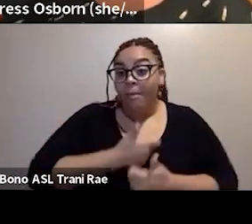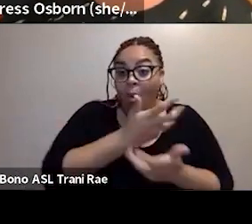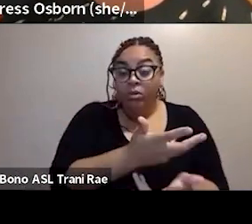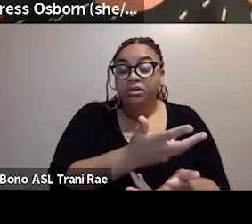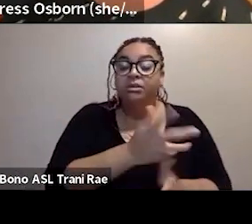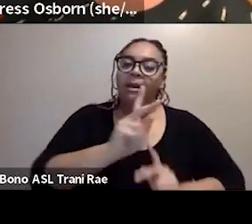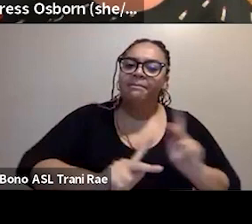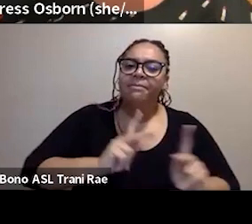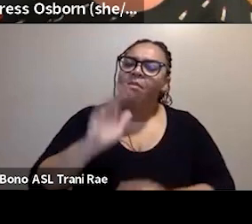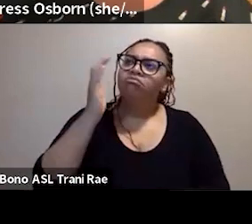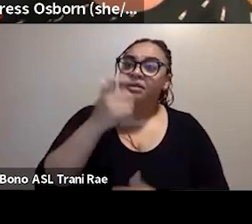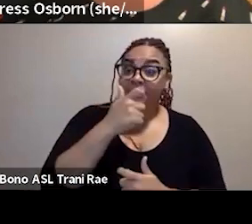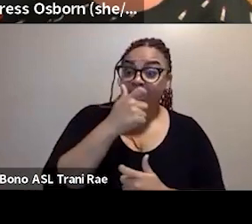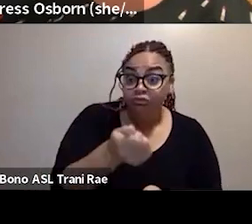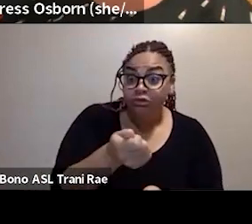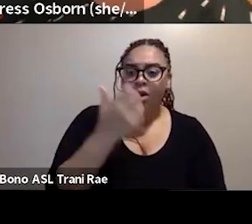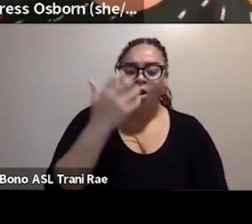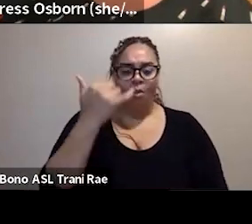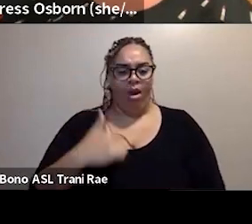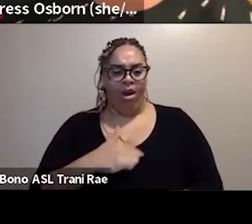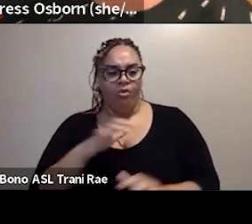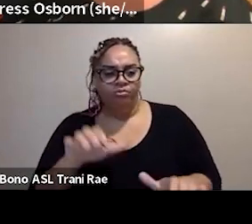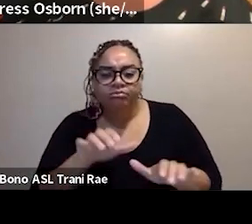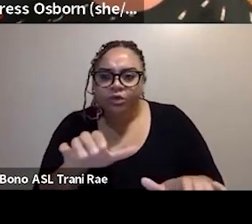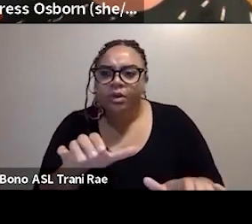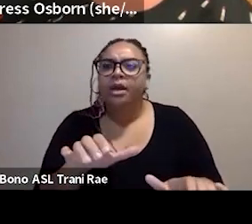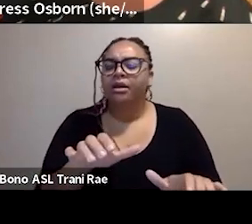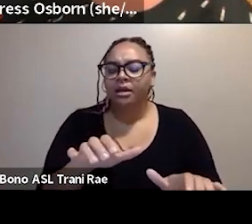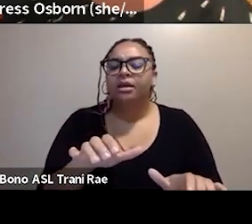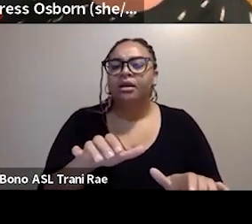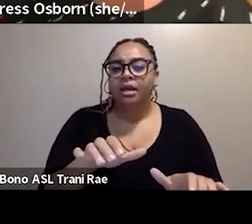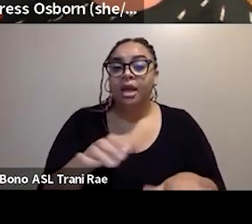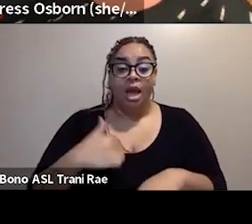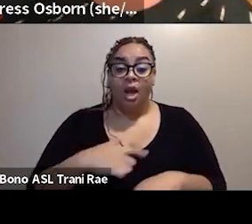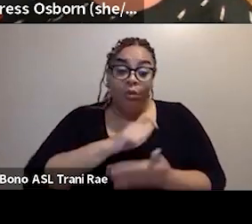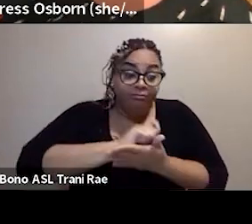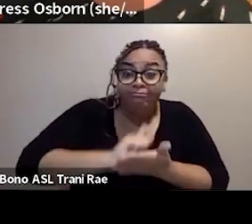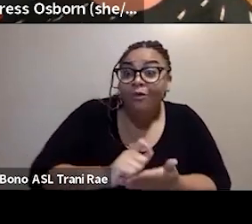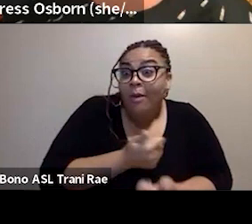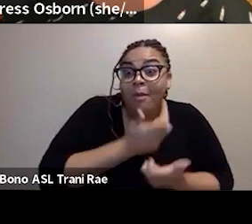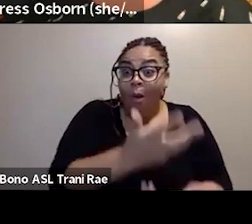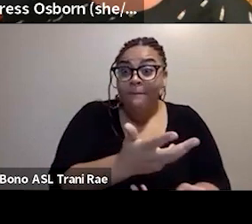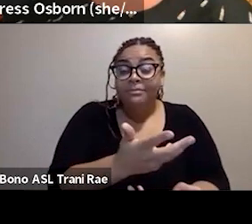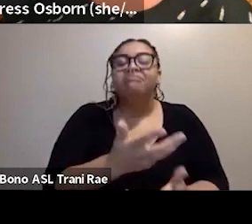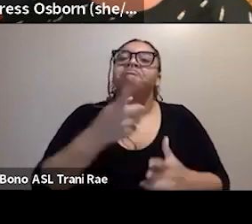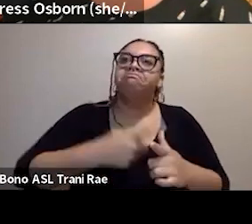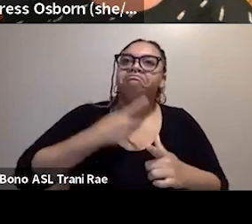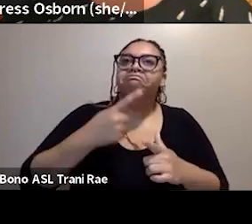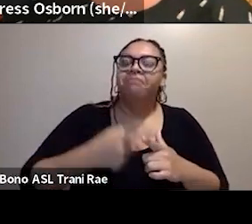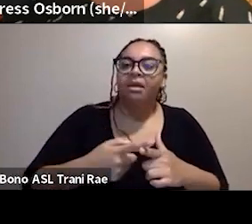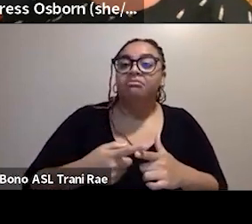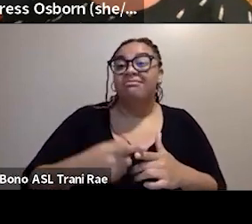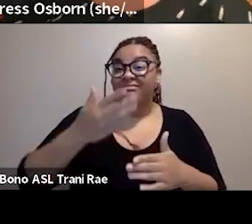people seem to be interested. We do lots of exercises and we write poems. And then at the